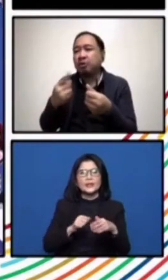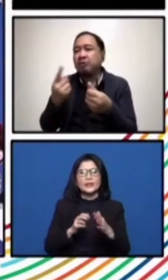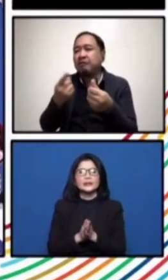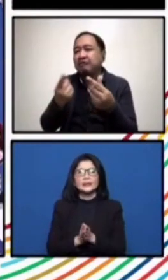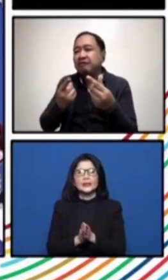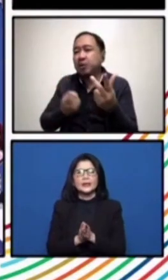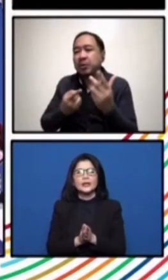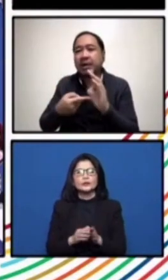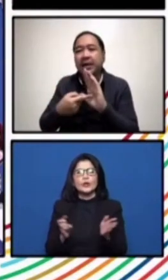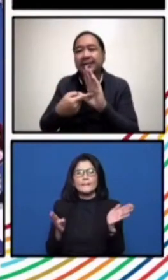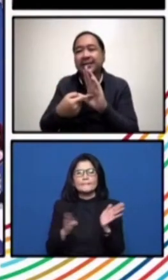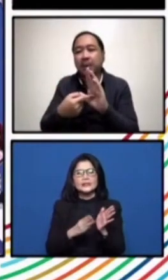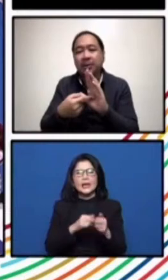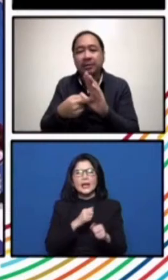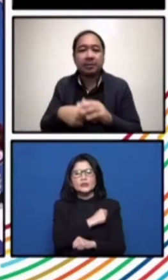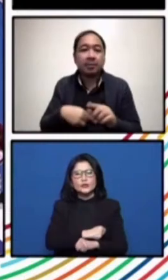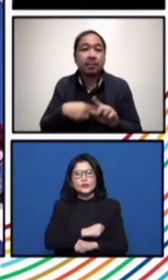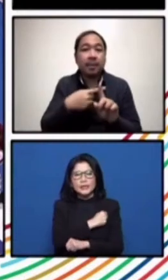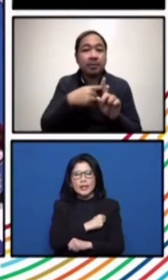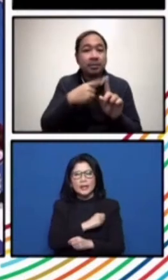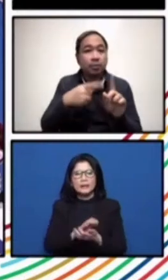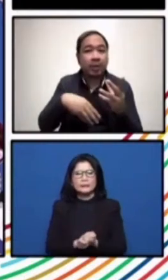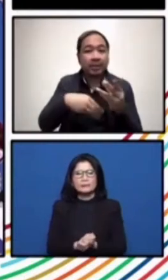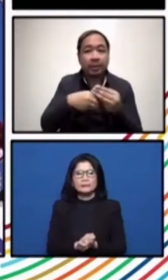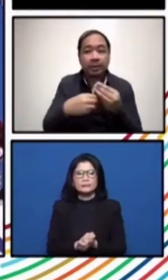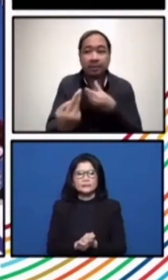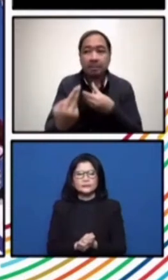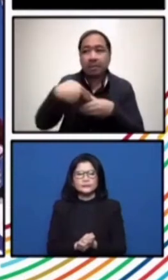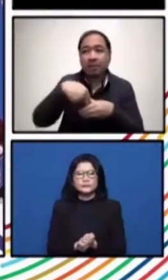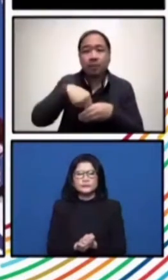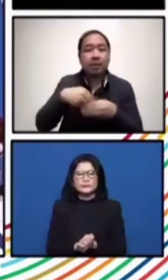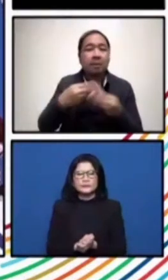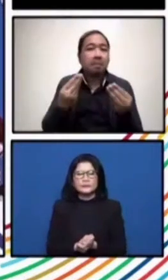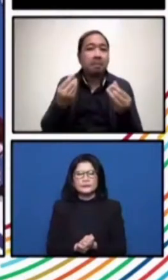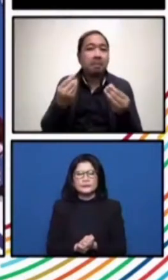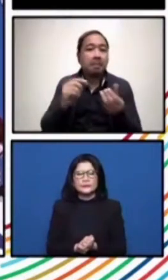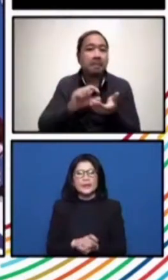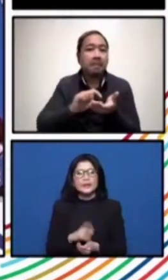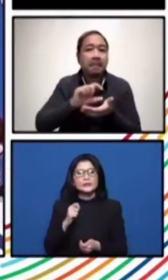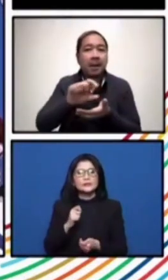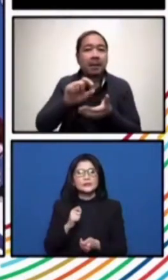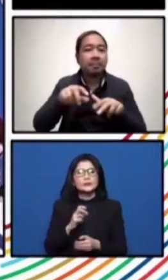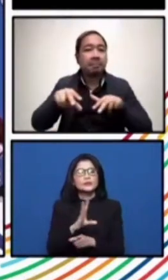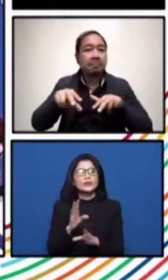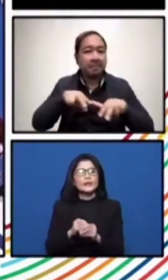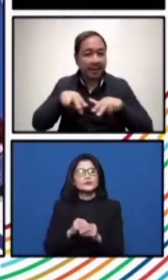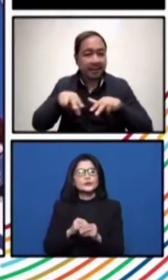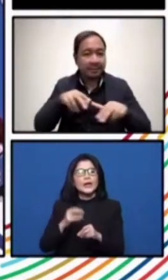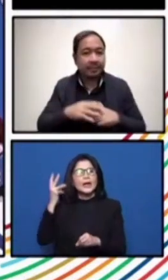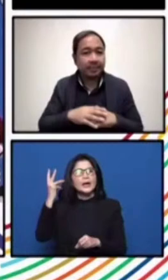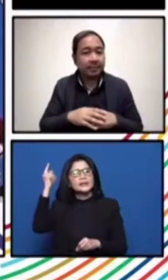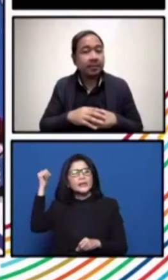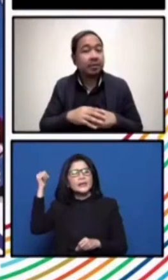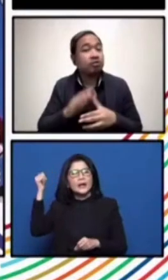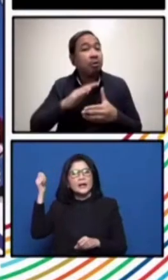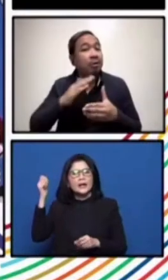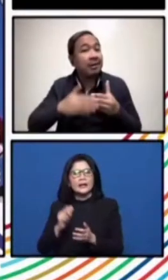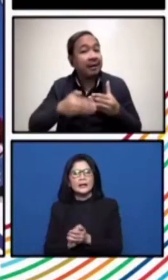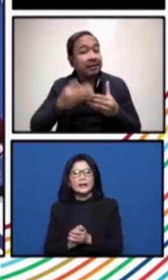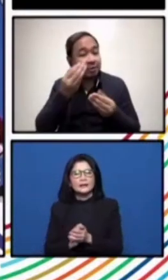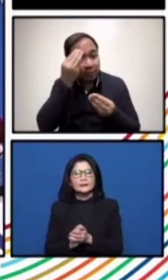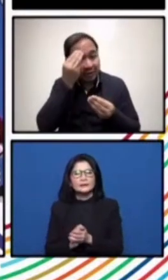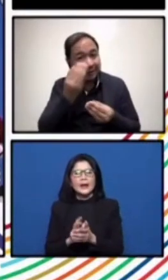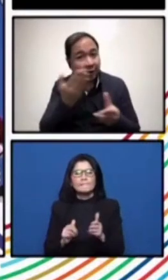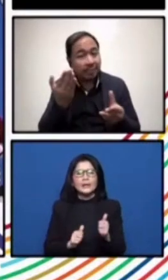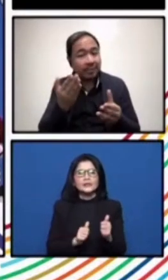also include this uh participatory uh budgeting and participatory planning so my last message says we need to